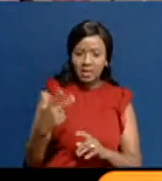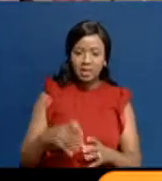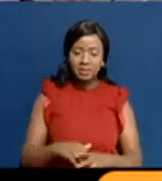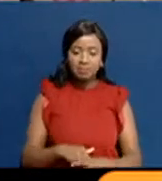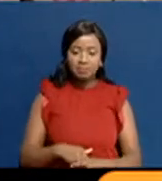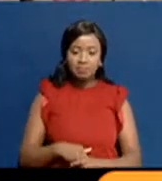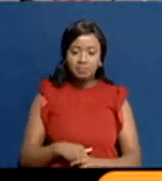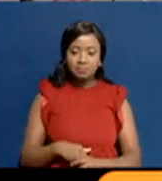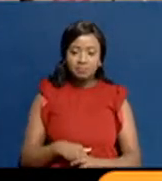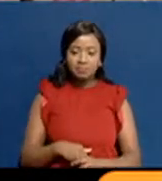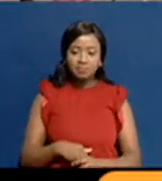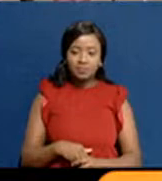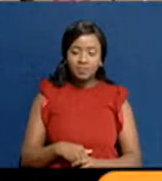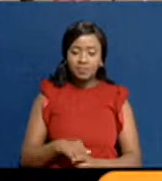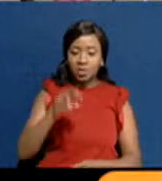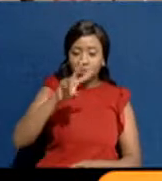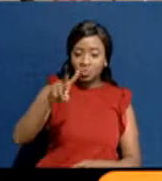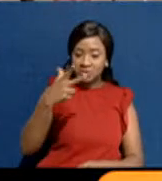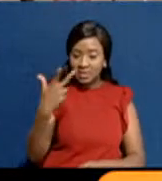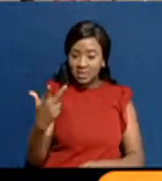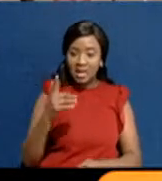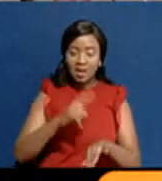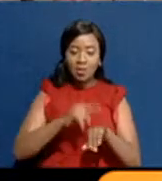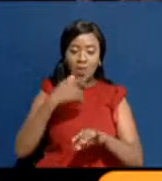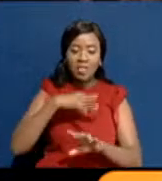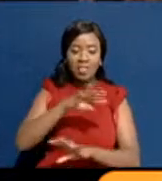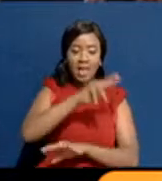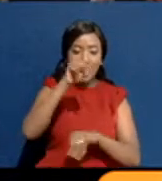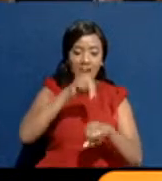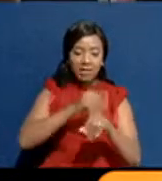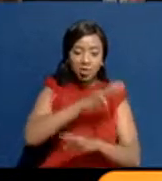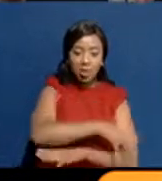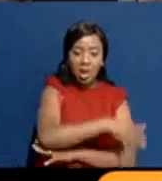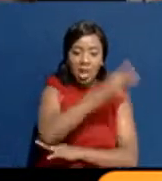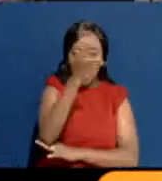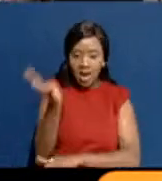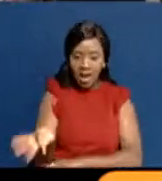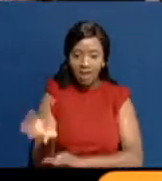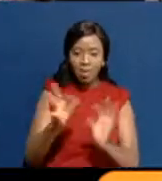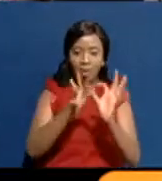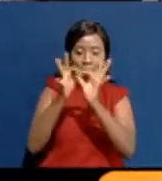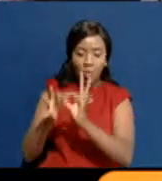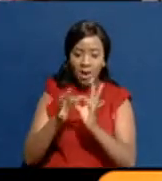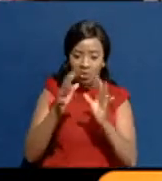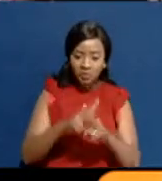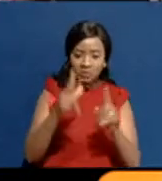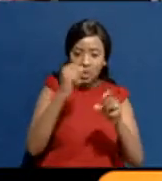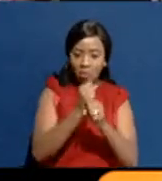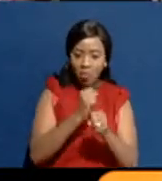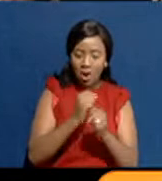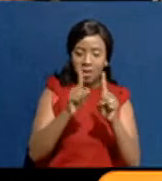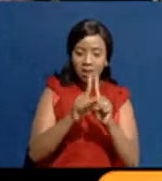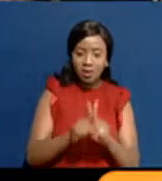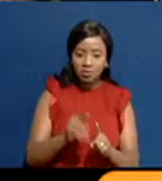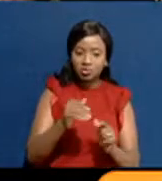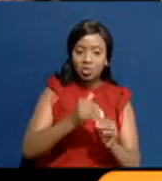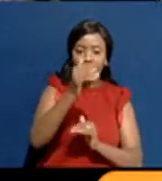2003, when the National Rainbow Coalition came to office, and later on there were scandals that came up,